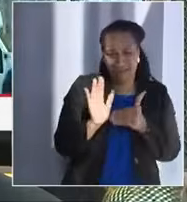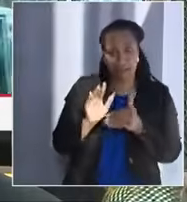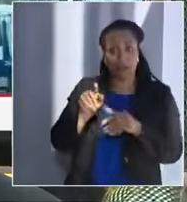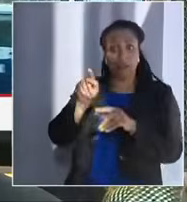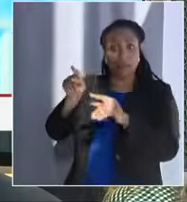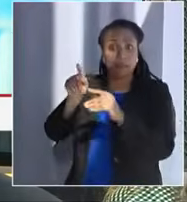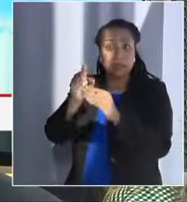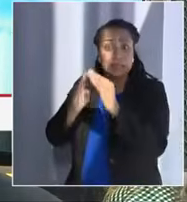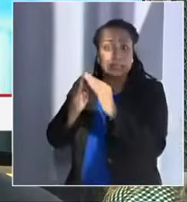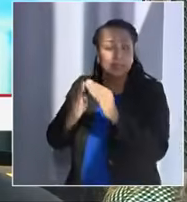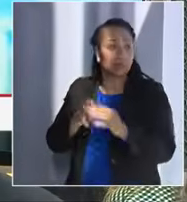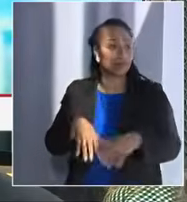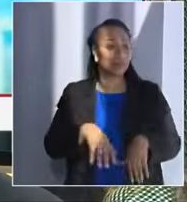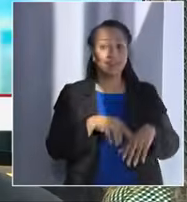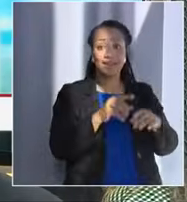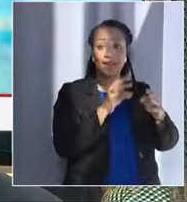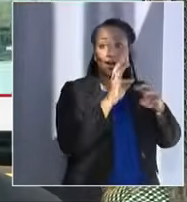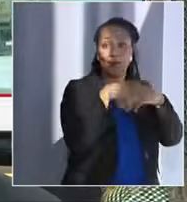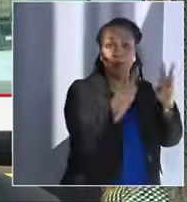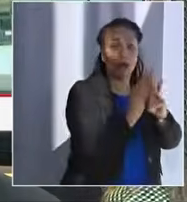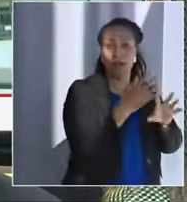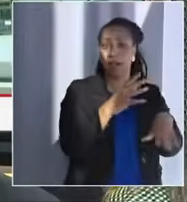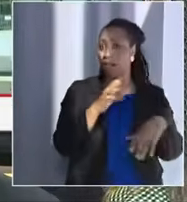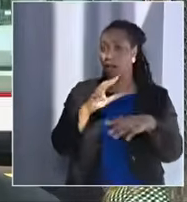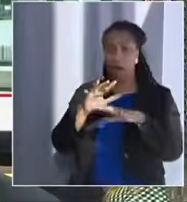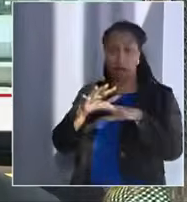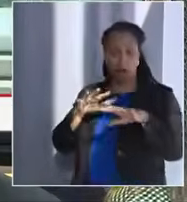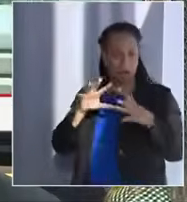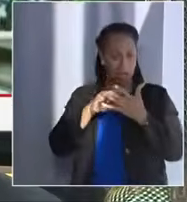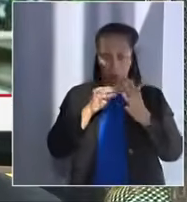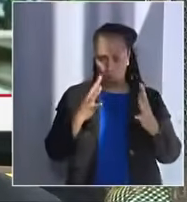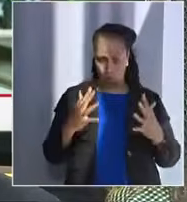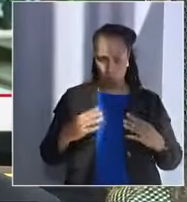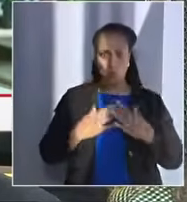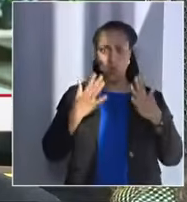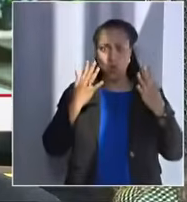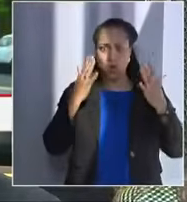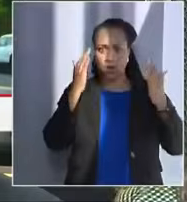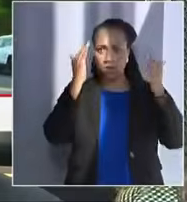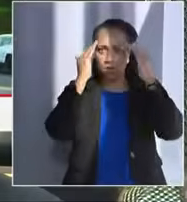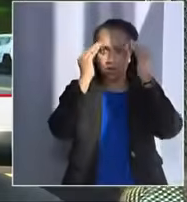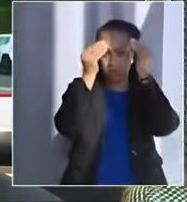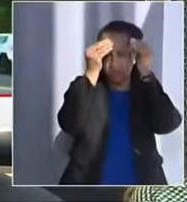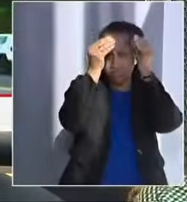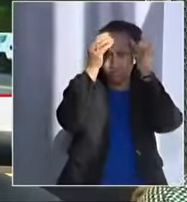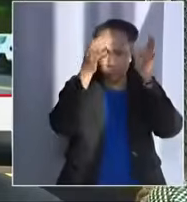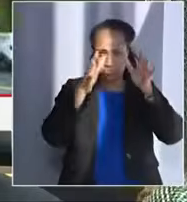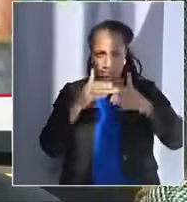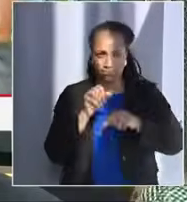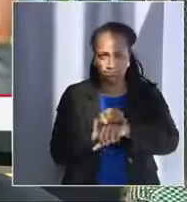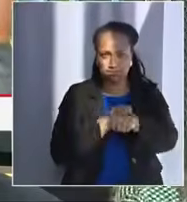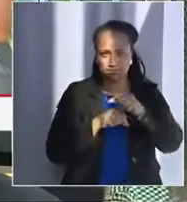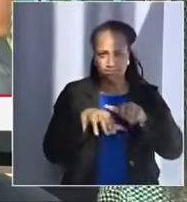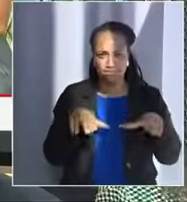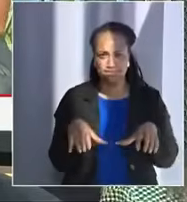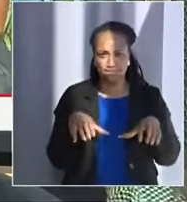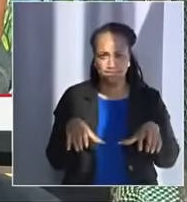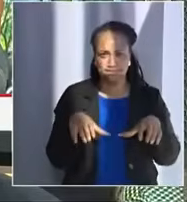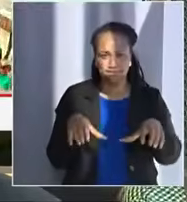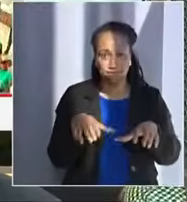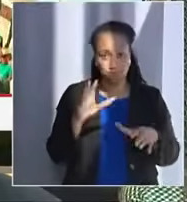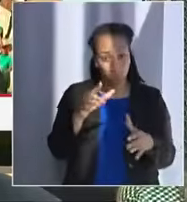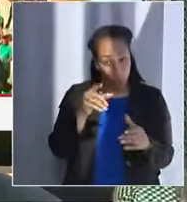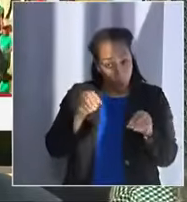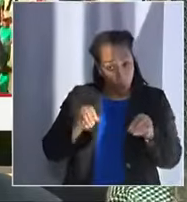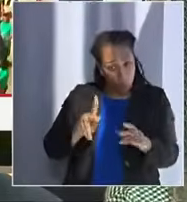us. We're in one of the most dynamic neighborhoods in Washington, getting the opportunity to live, learn, and shape the future together. A